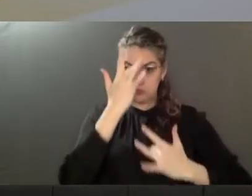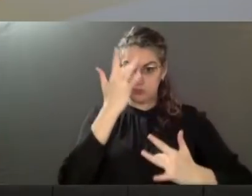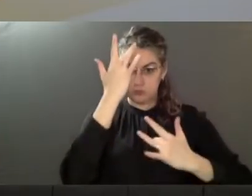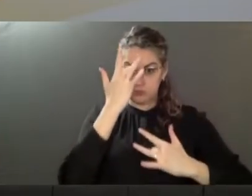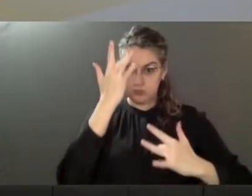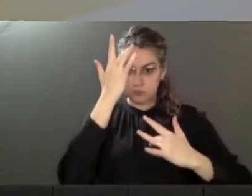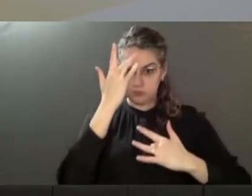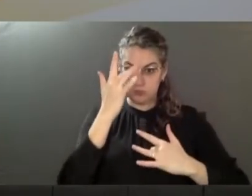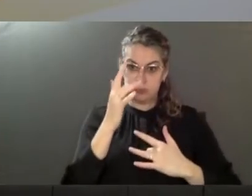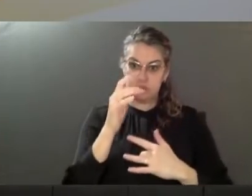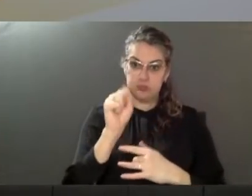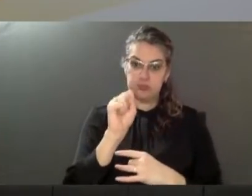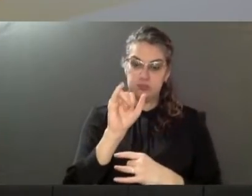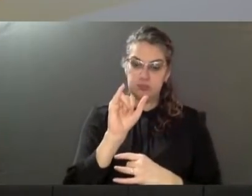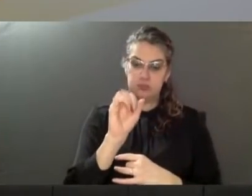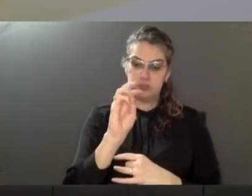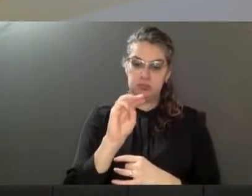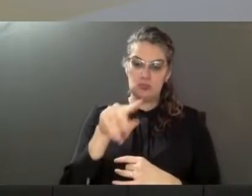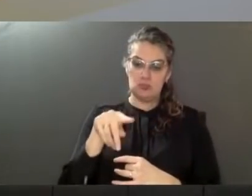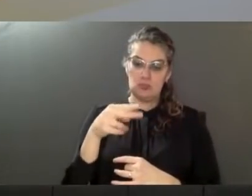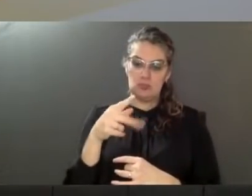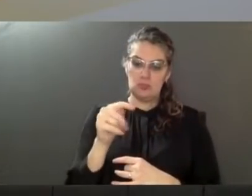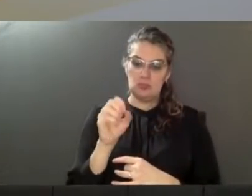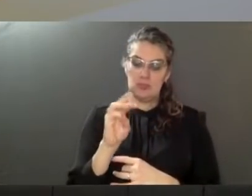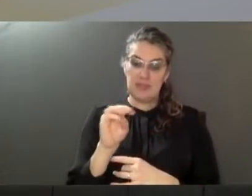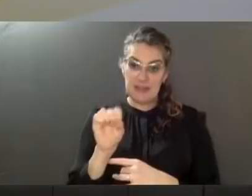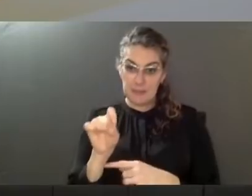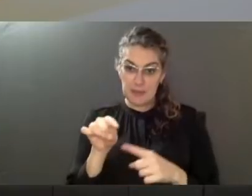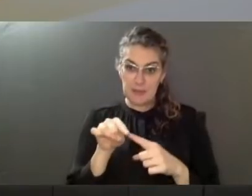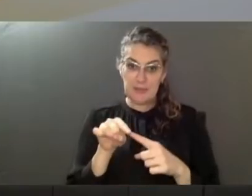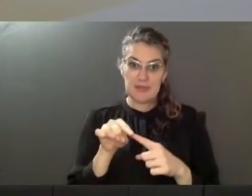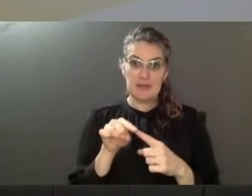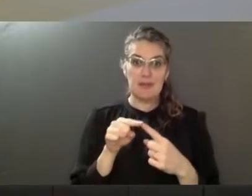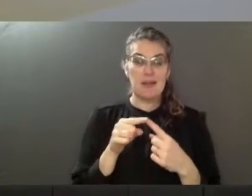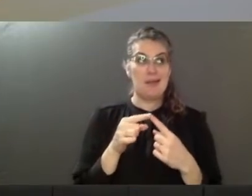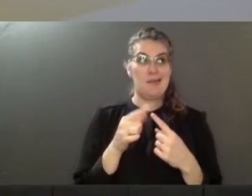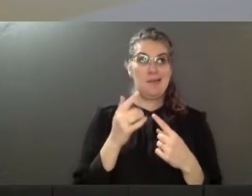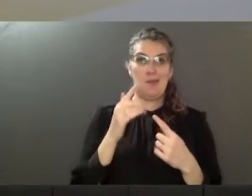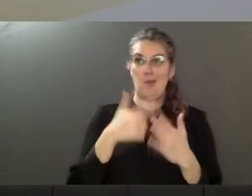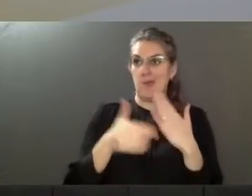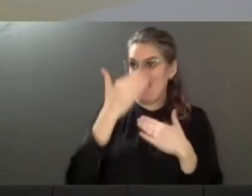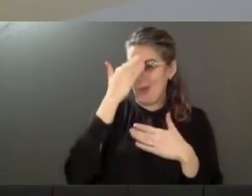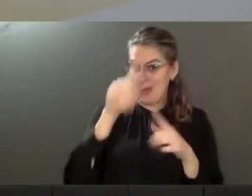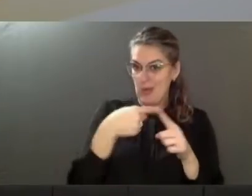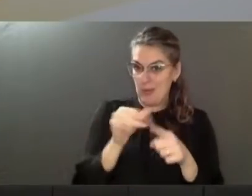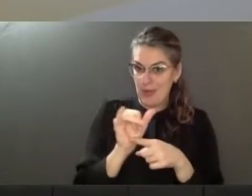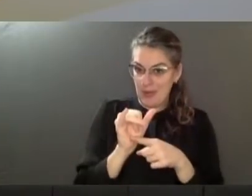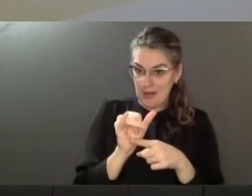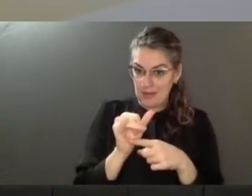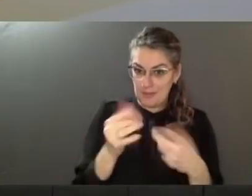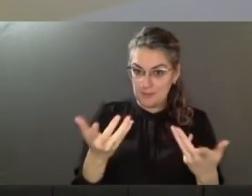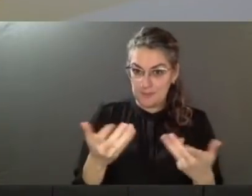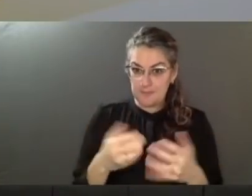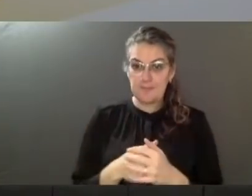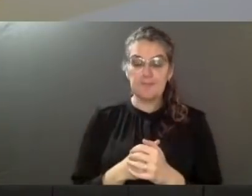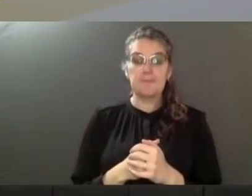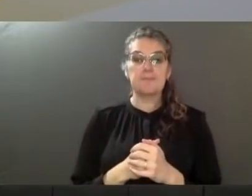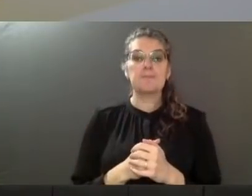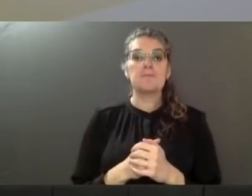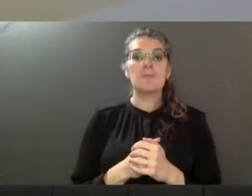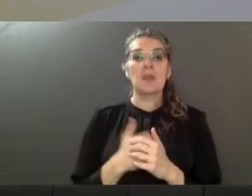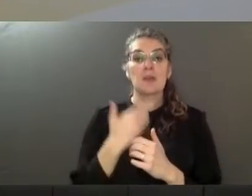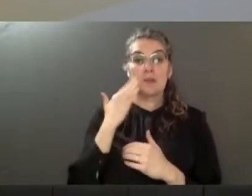COVID-19? And we are in the midst of, we talked about it actually this morning with our